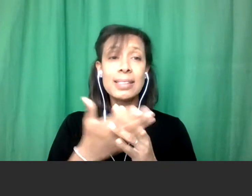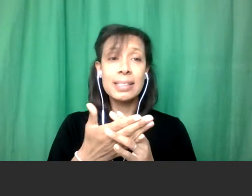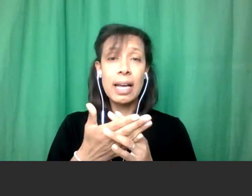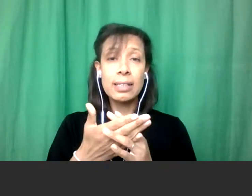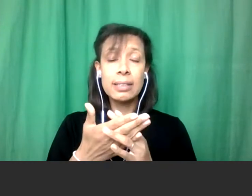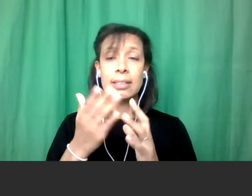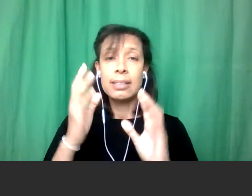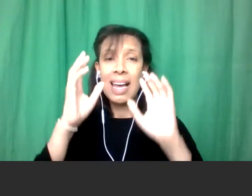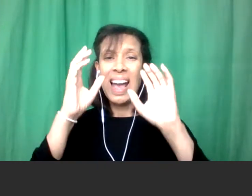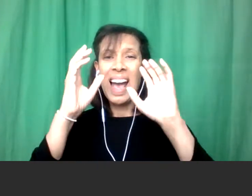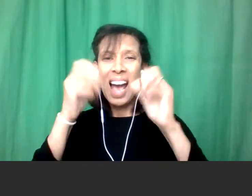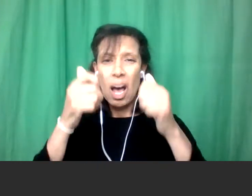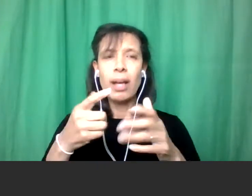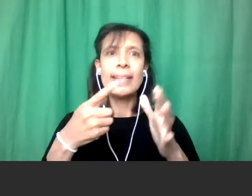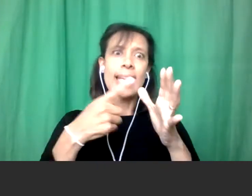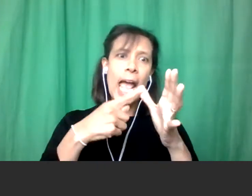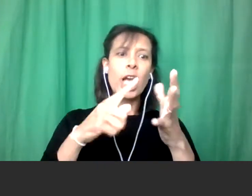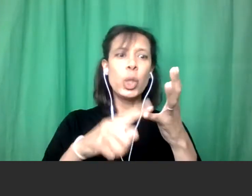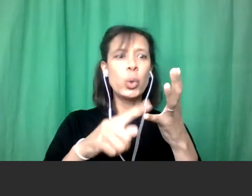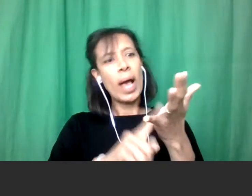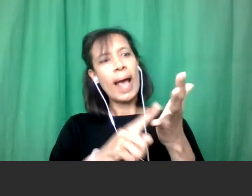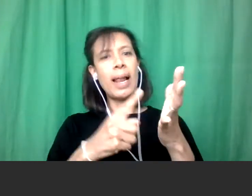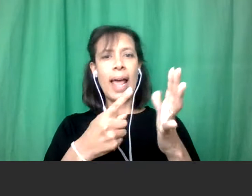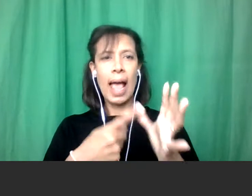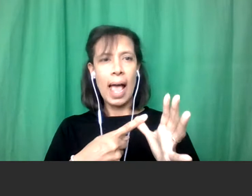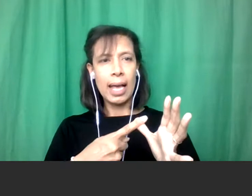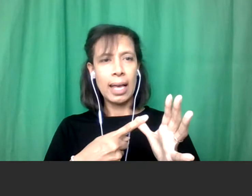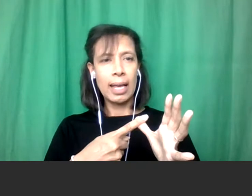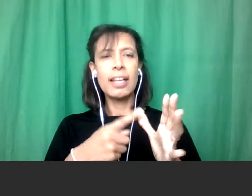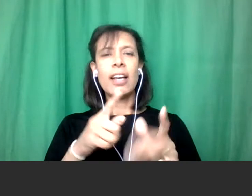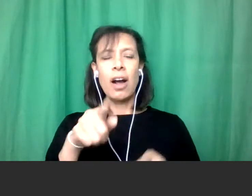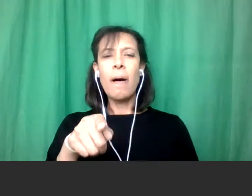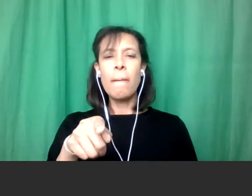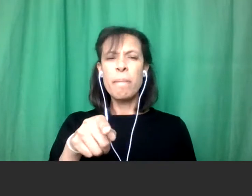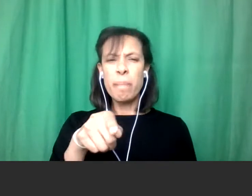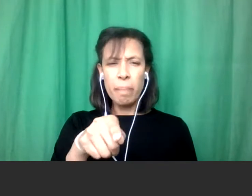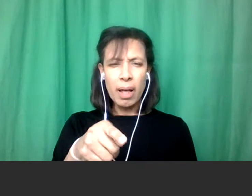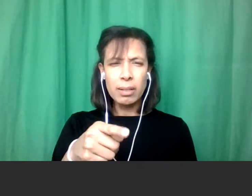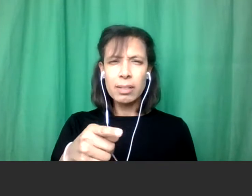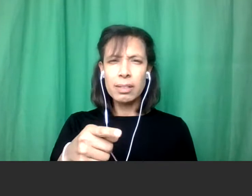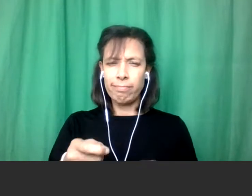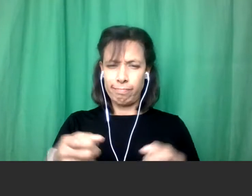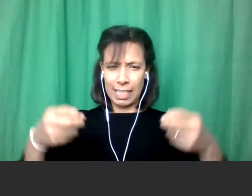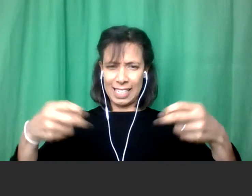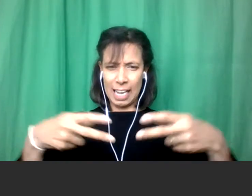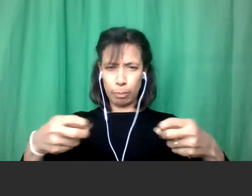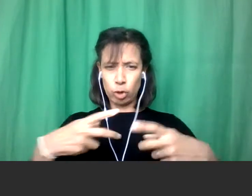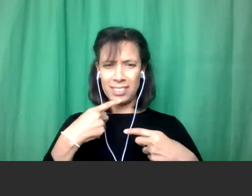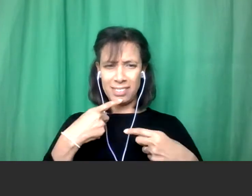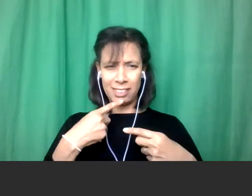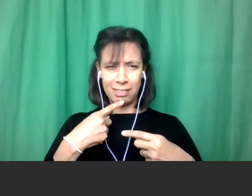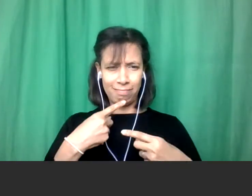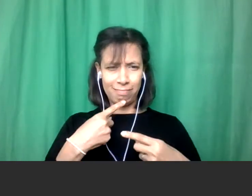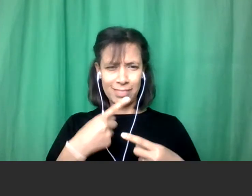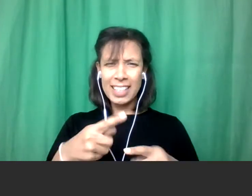Aula, it's coming up in a mixture of things as like Allah and other things like that. So Aula,